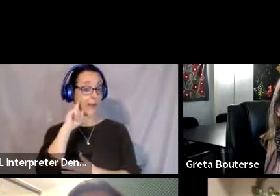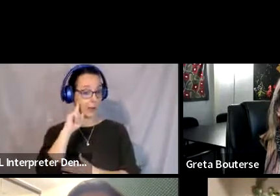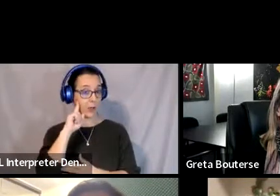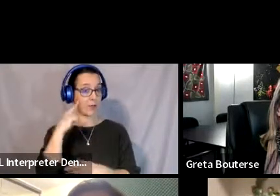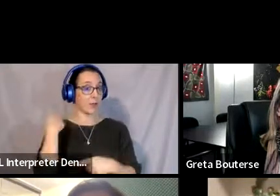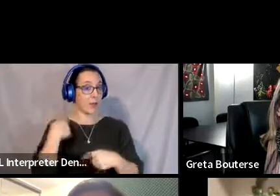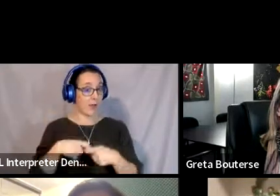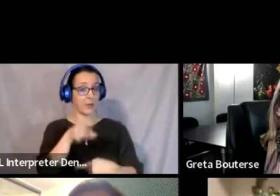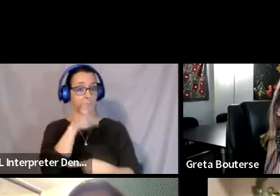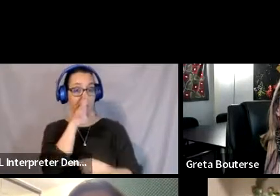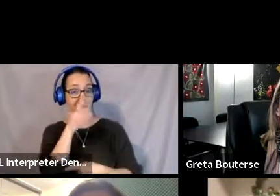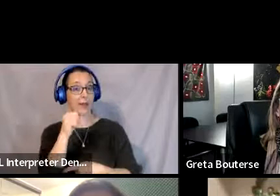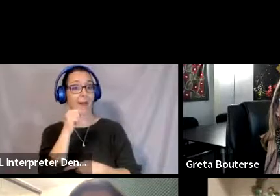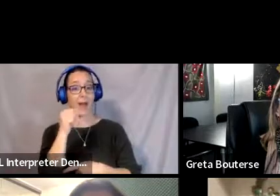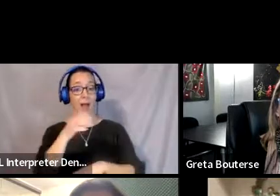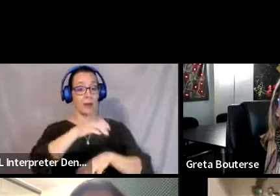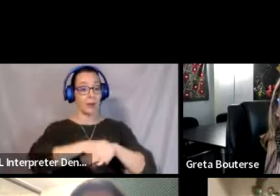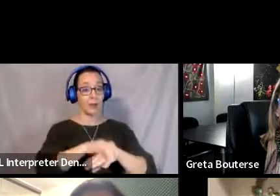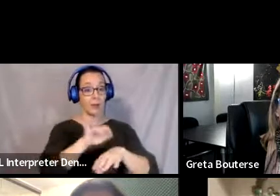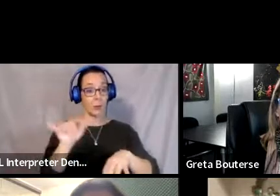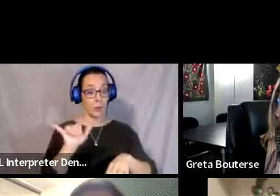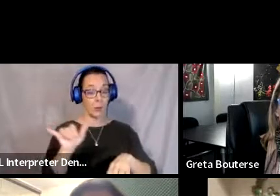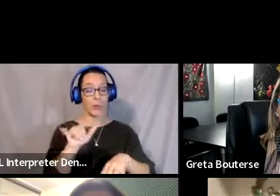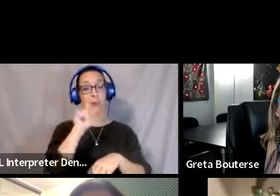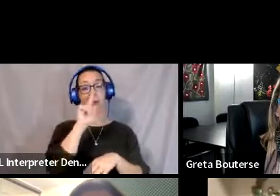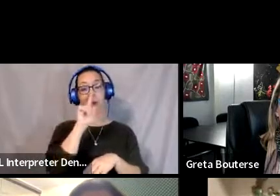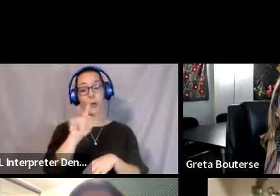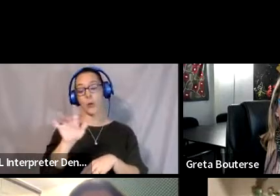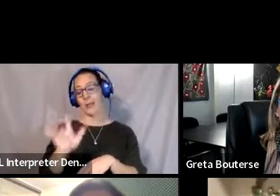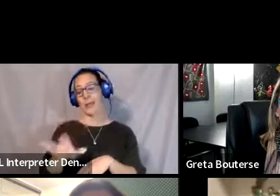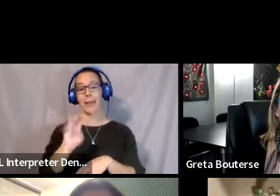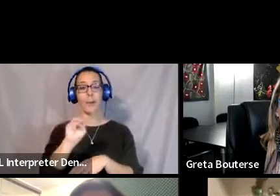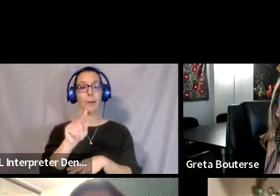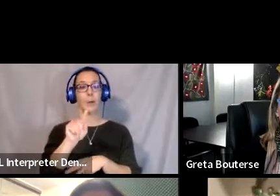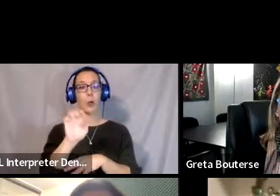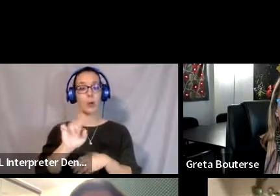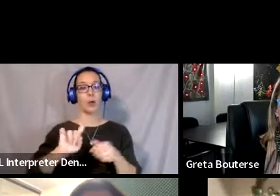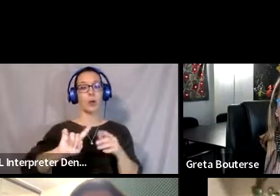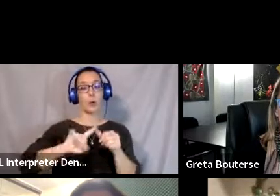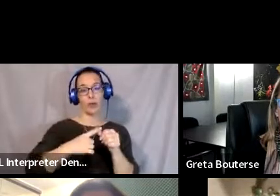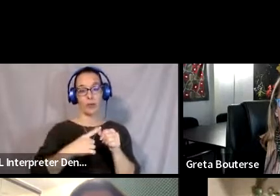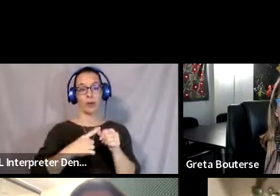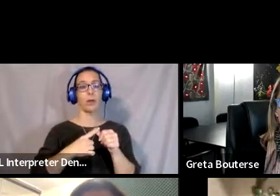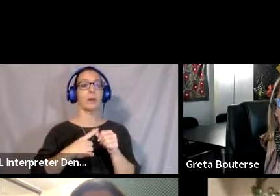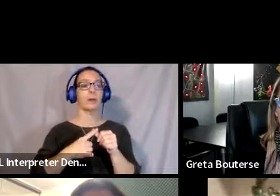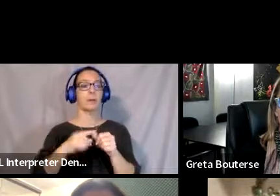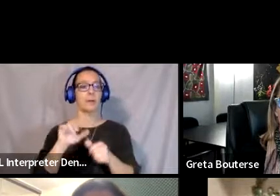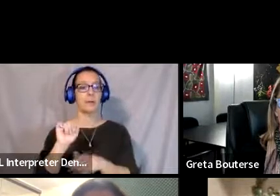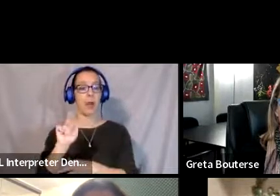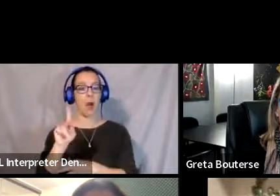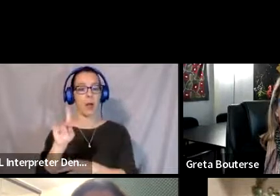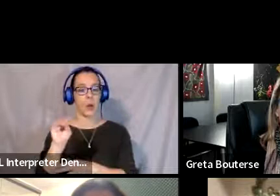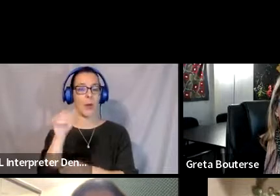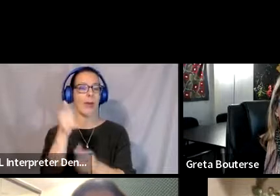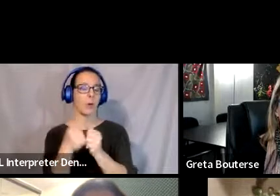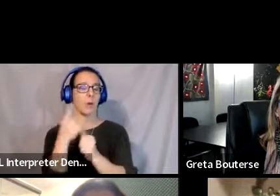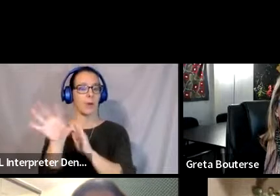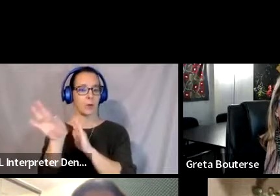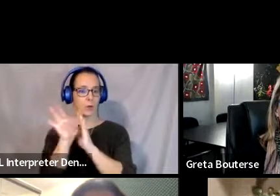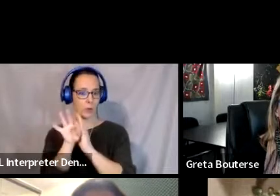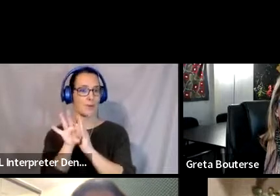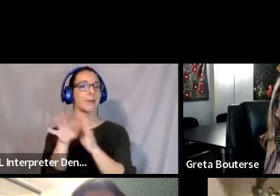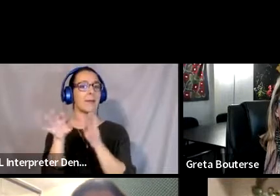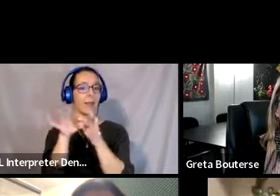speaker, be sure to click Mute Original Audio. Everyone must choose the language. Estamos ofreciendo